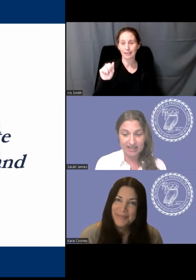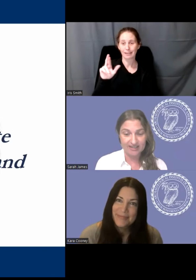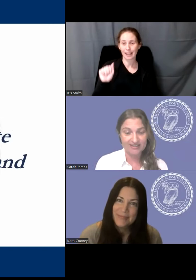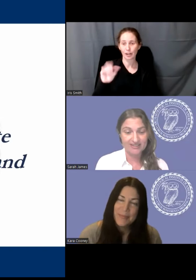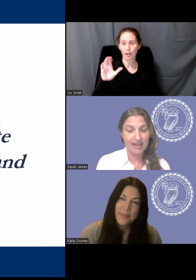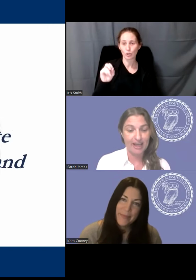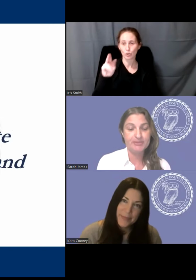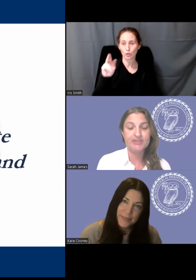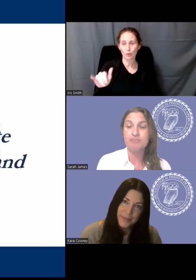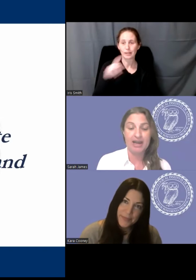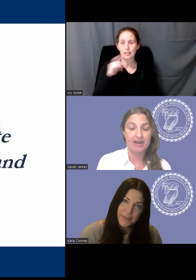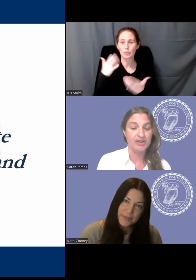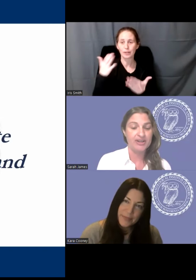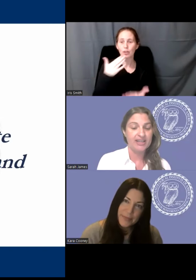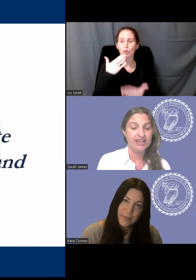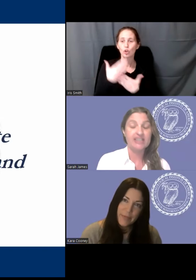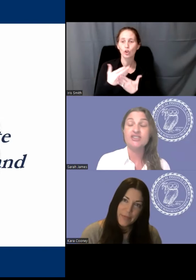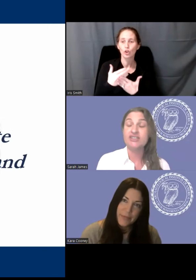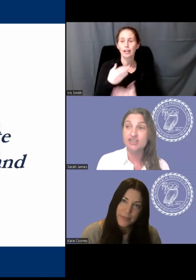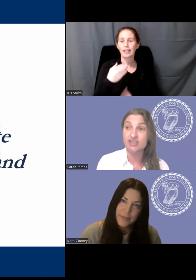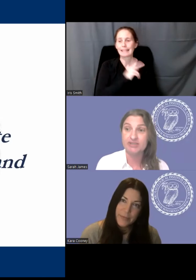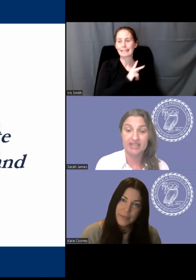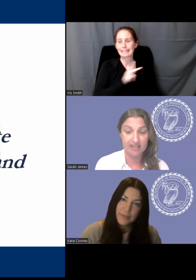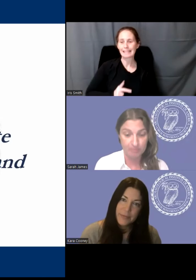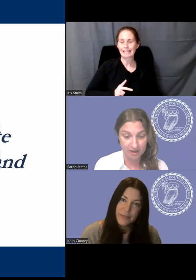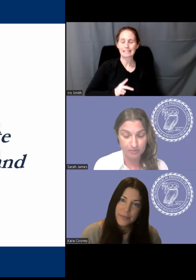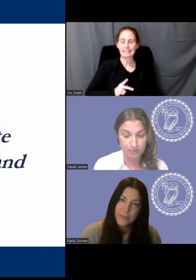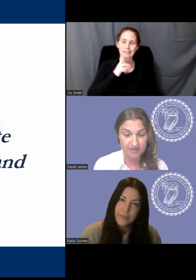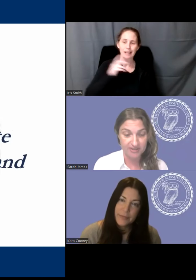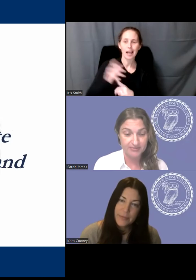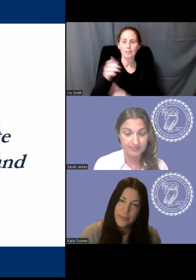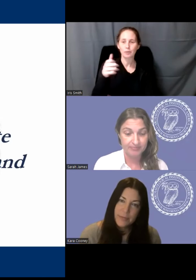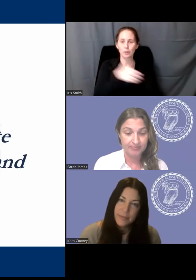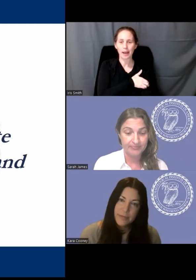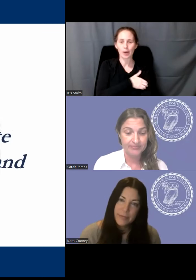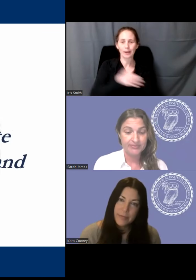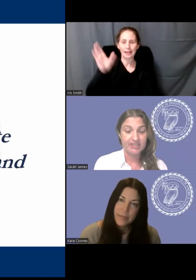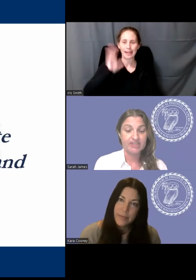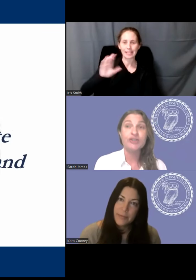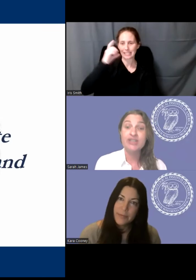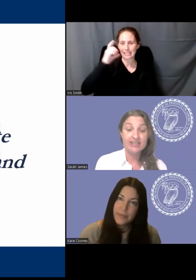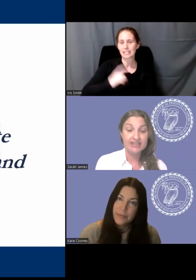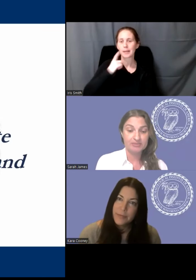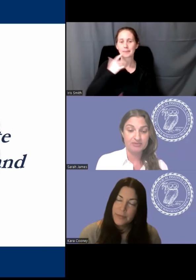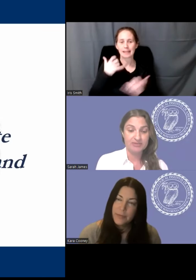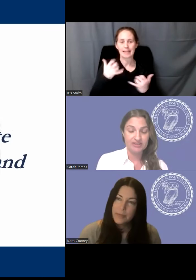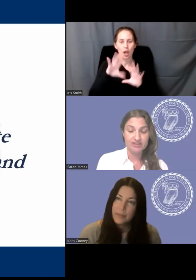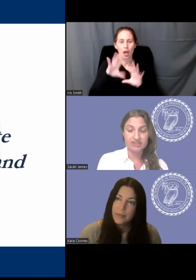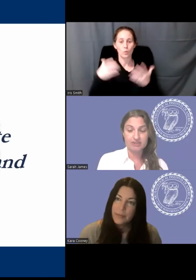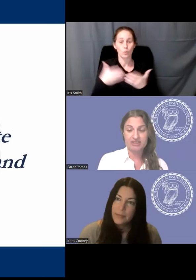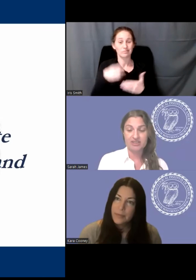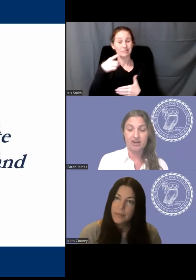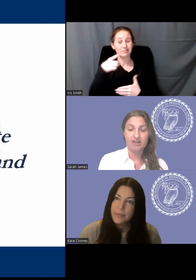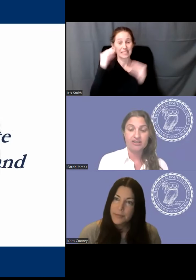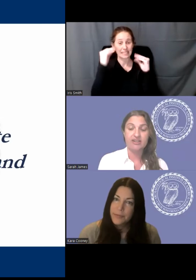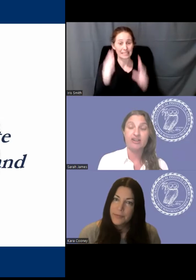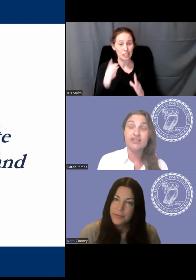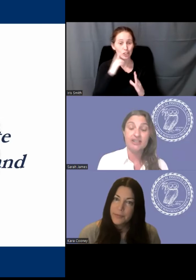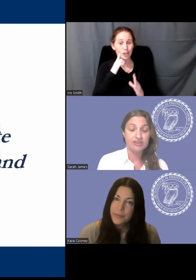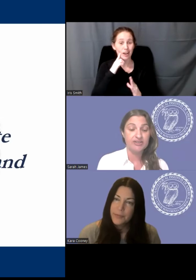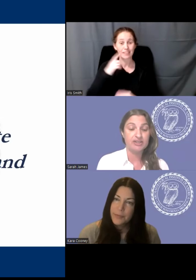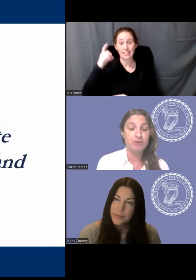Good Kings, Absolute Power in Ancient Egypt and the Modern World. Dr. Cooney is a professor of Egyptian art